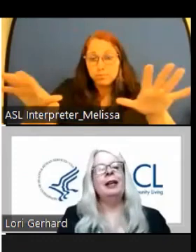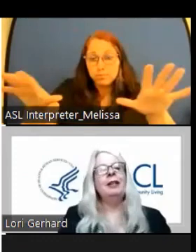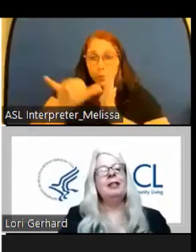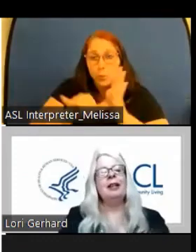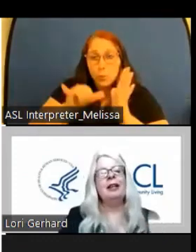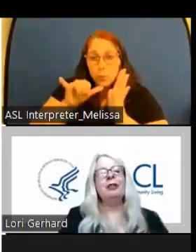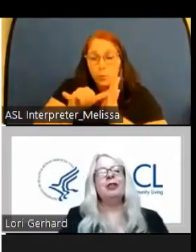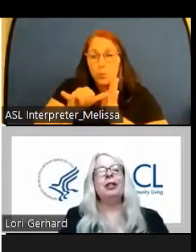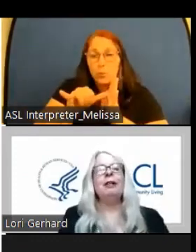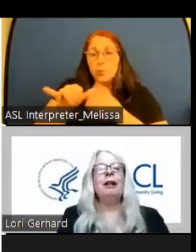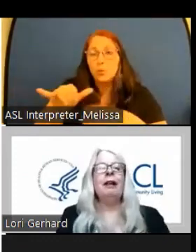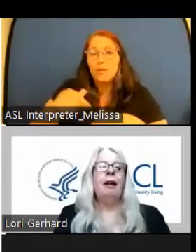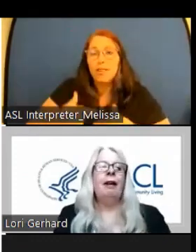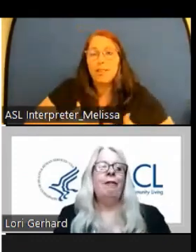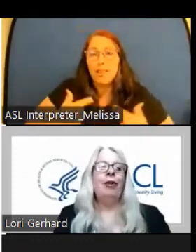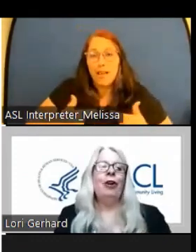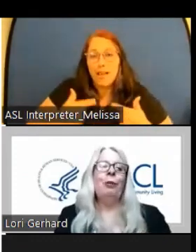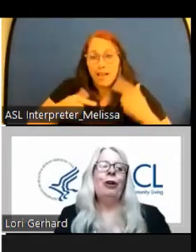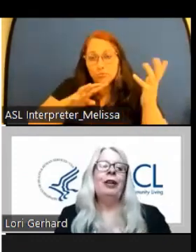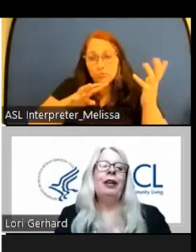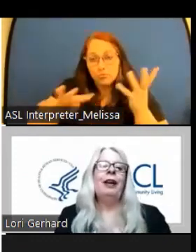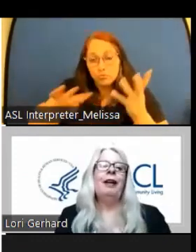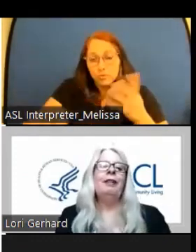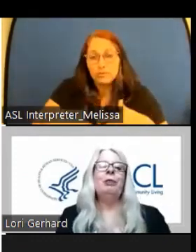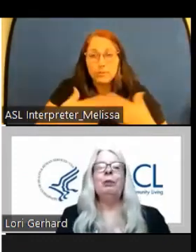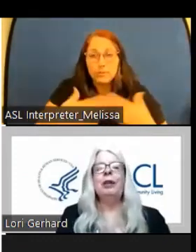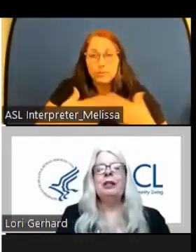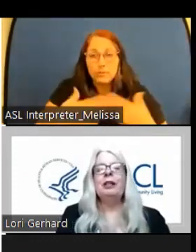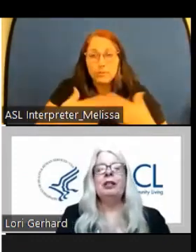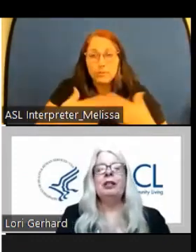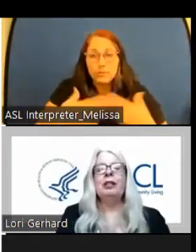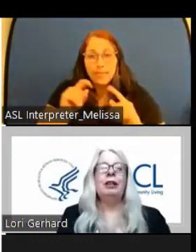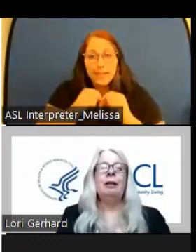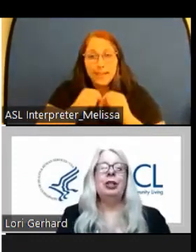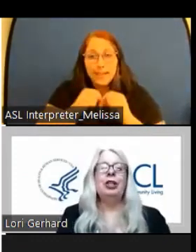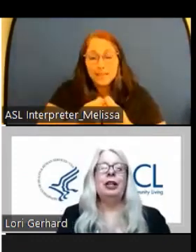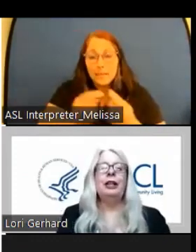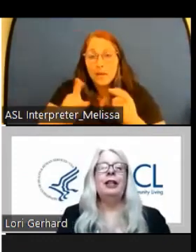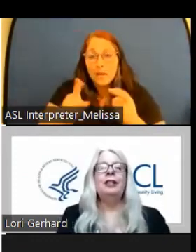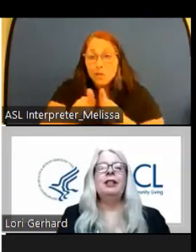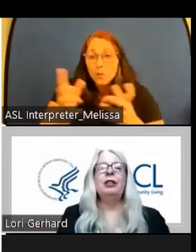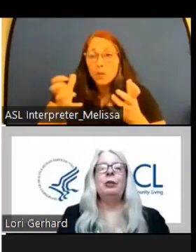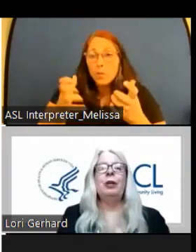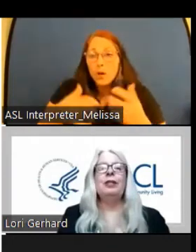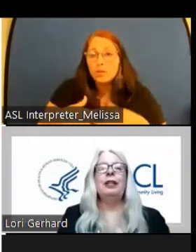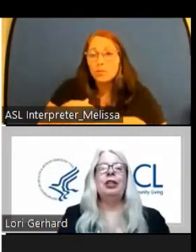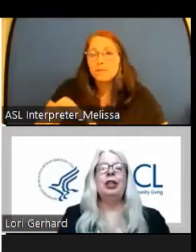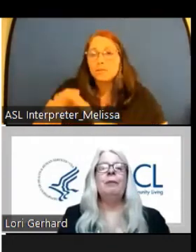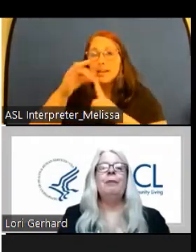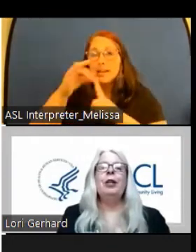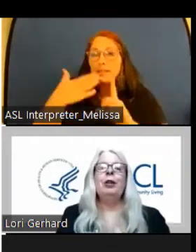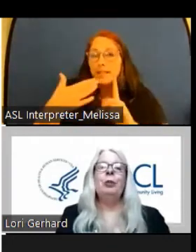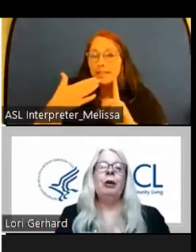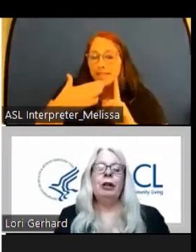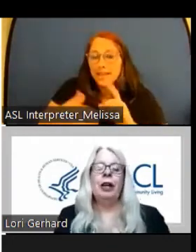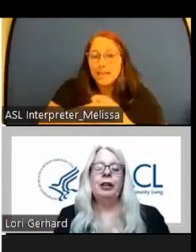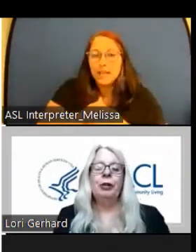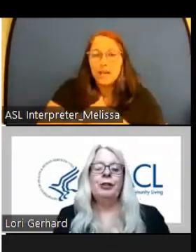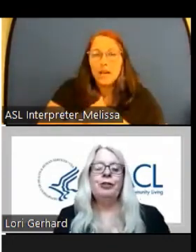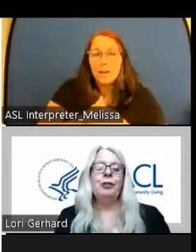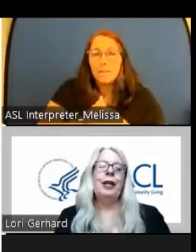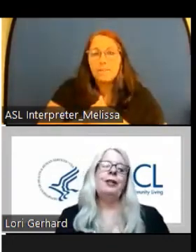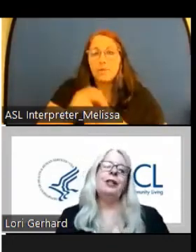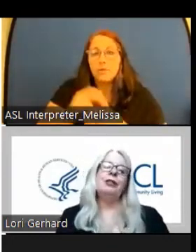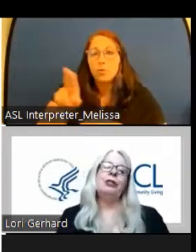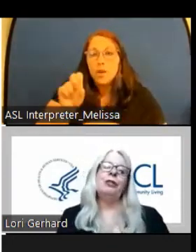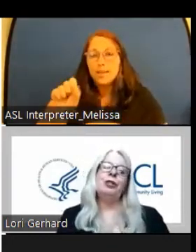Ramteen, and Alicia Anderson for her work. And we want to especially thank Mission Analytics and US Aging, who are our